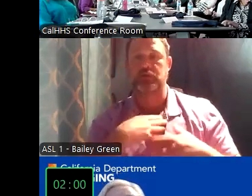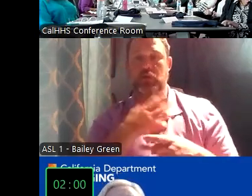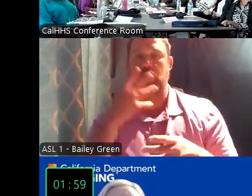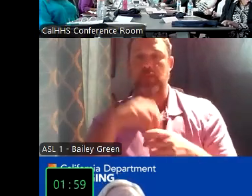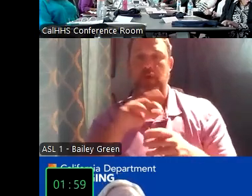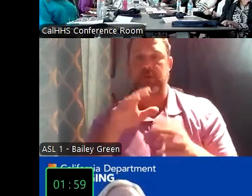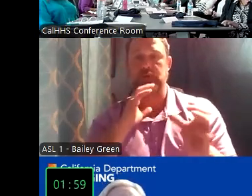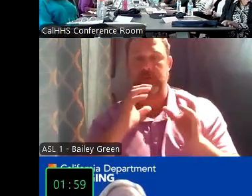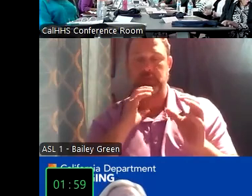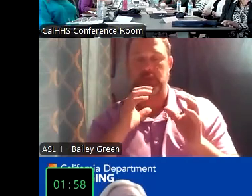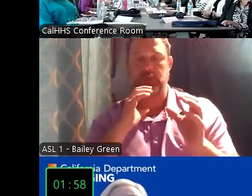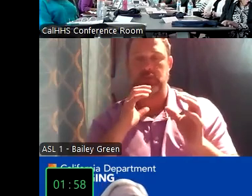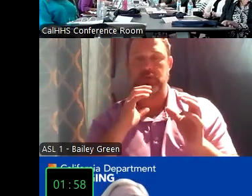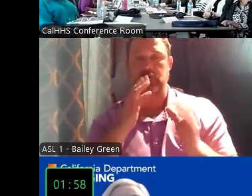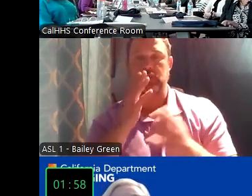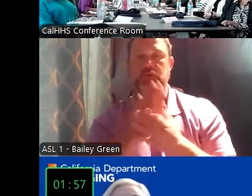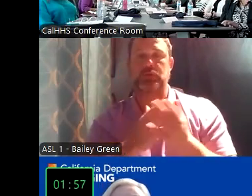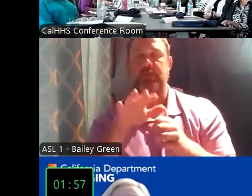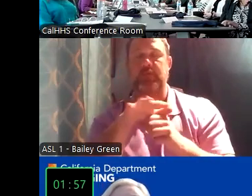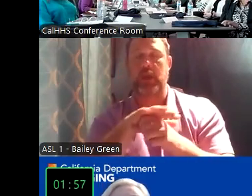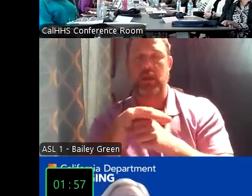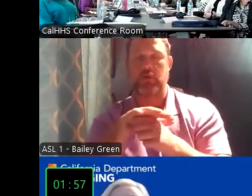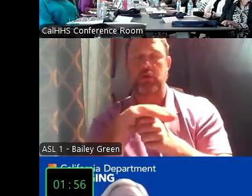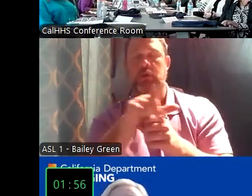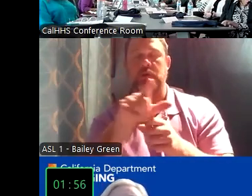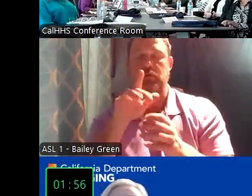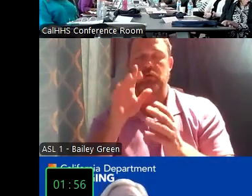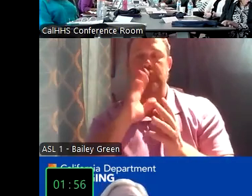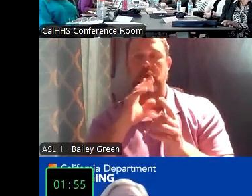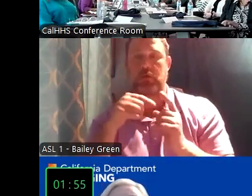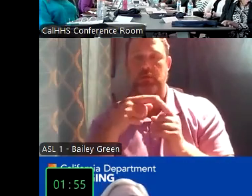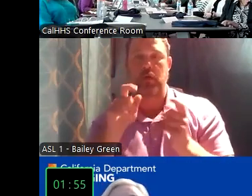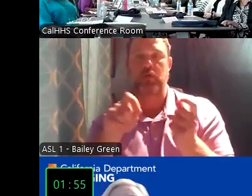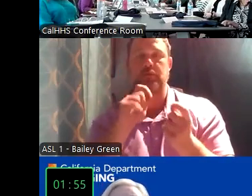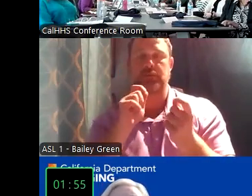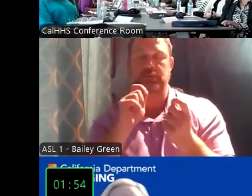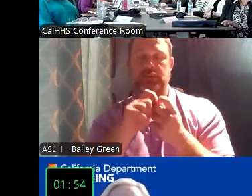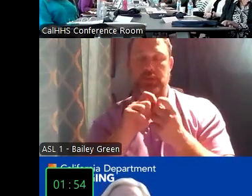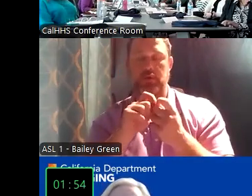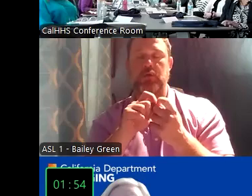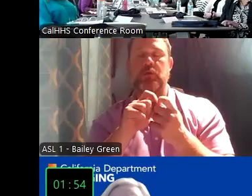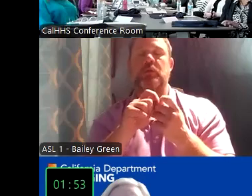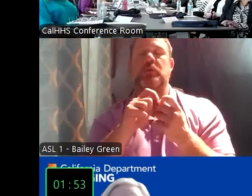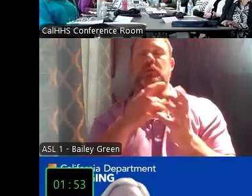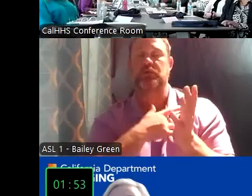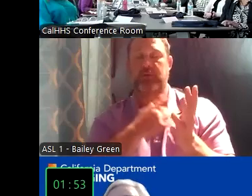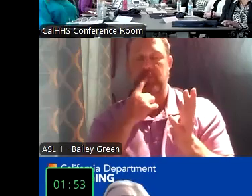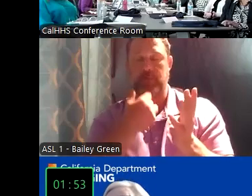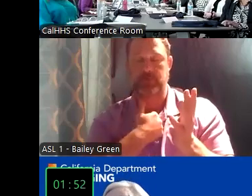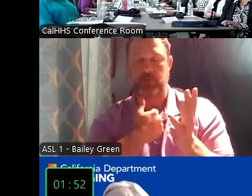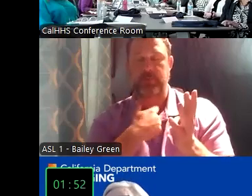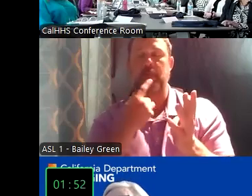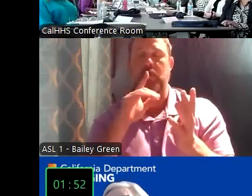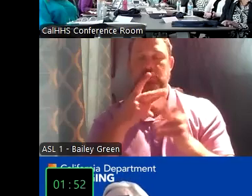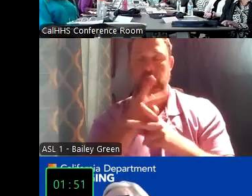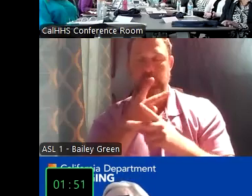this conversation. Some of the areas that you have touched on are particularly touching for me because I'm also a